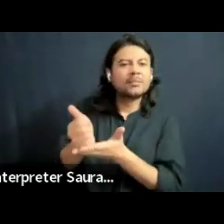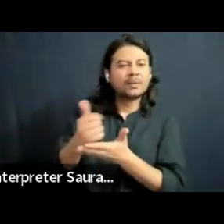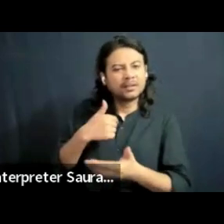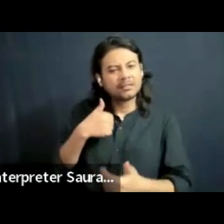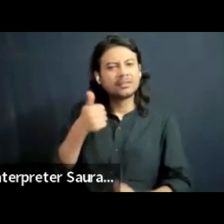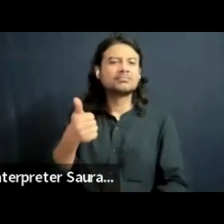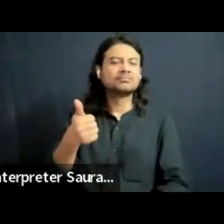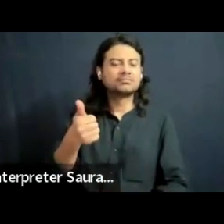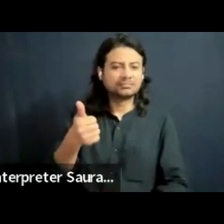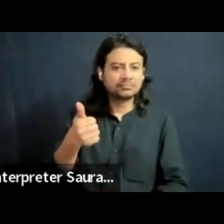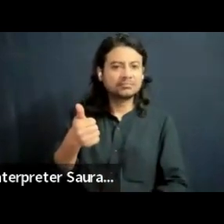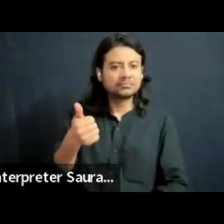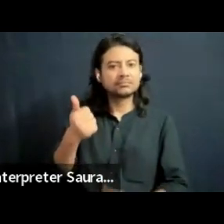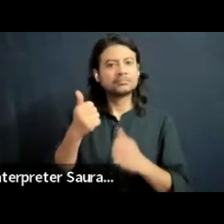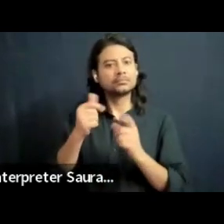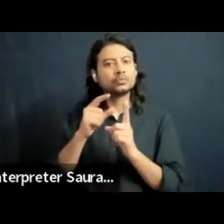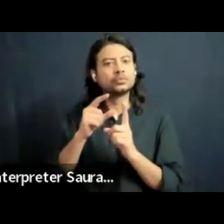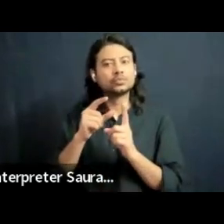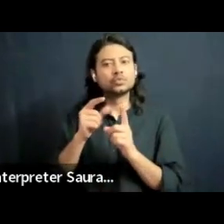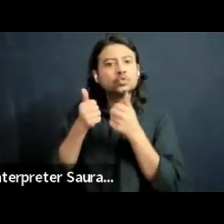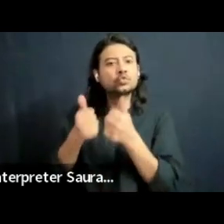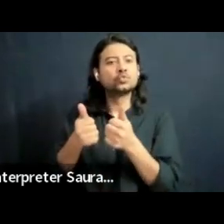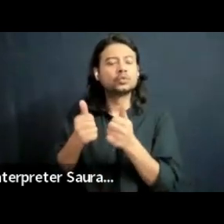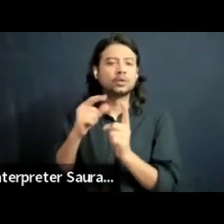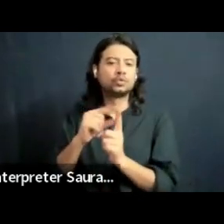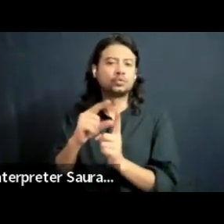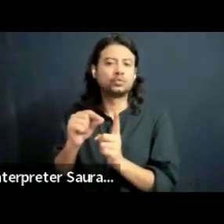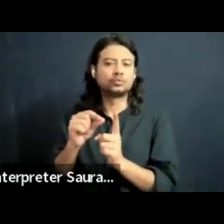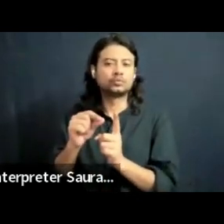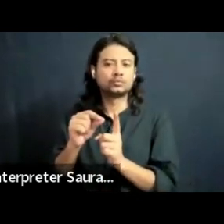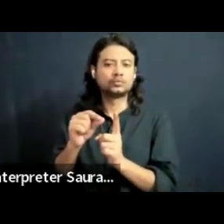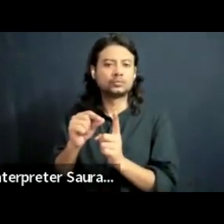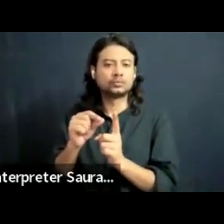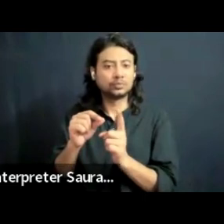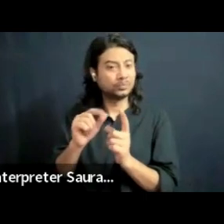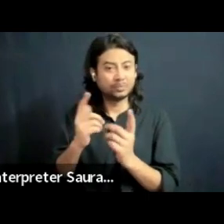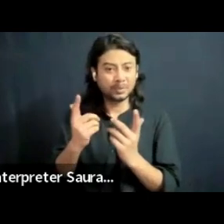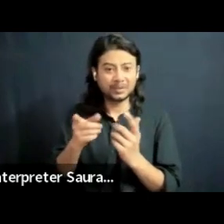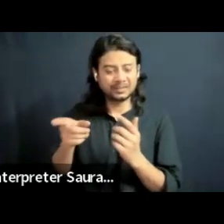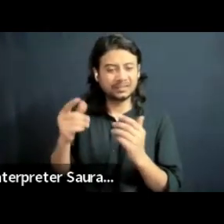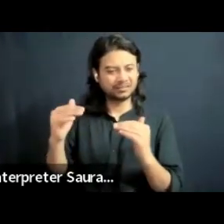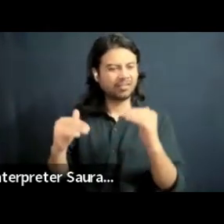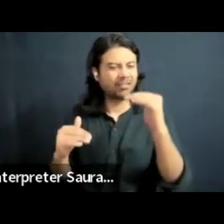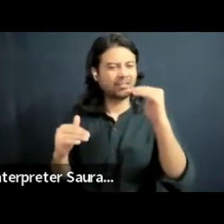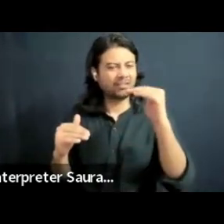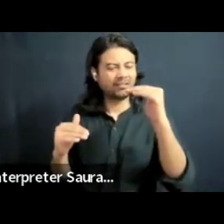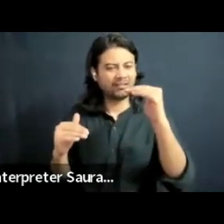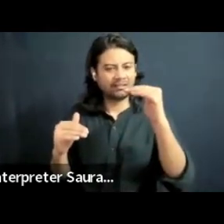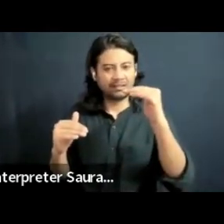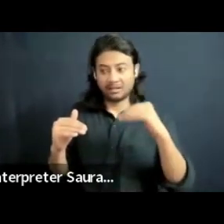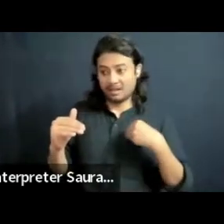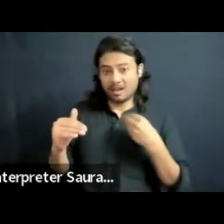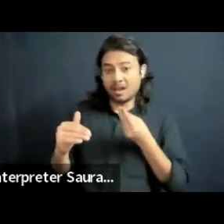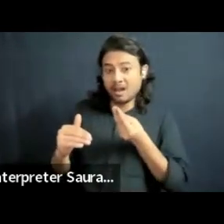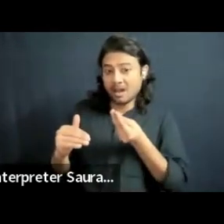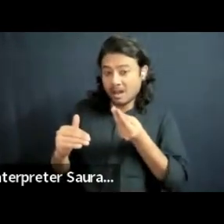was between a more powerful person, that is the person who's providing the services, and the person who's receiving,